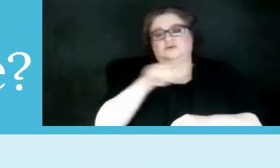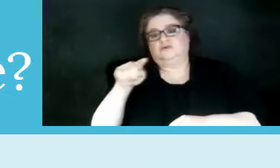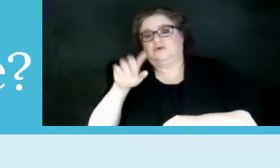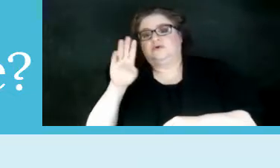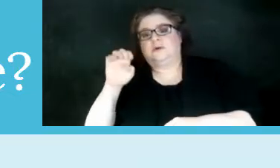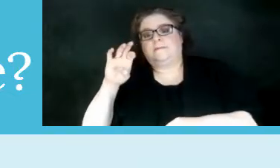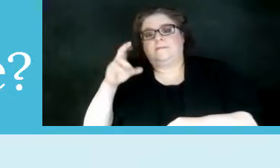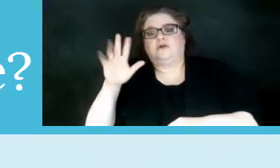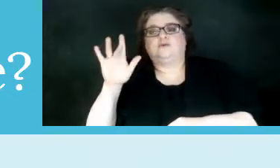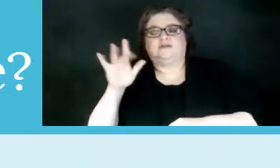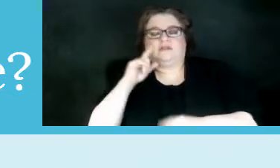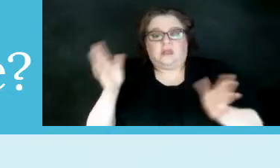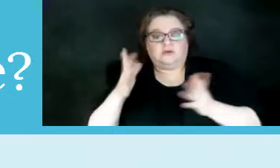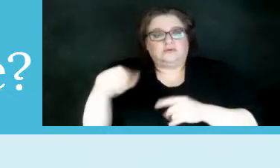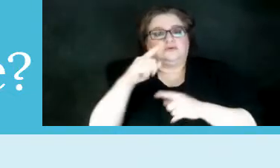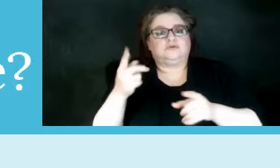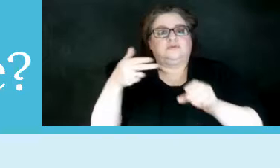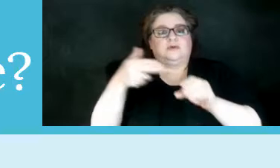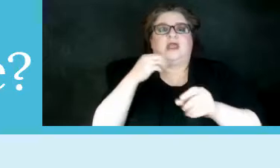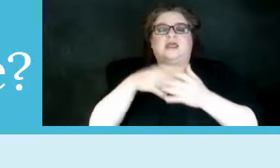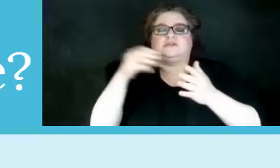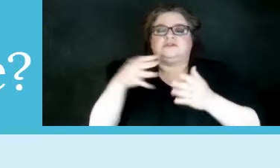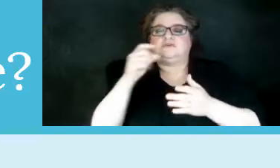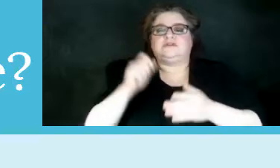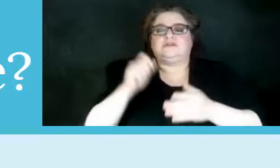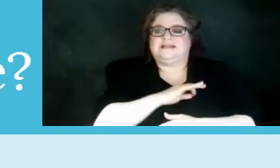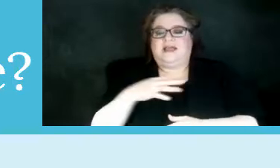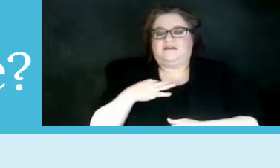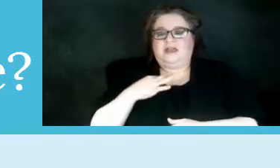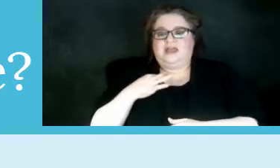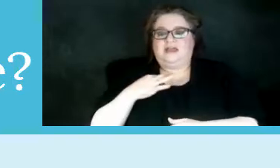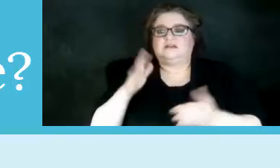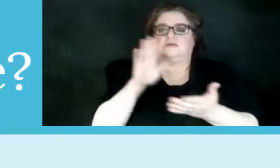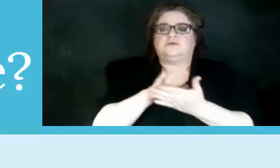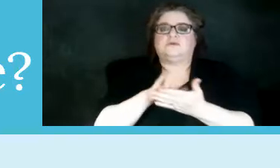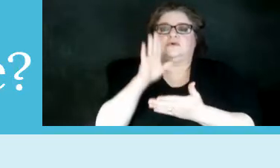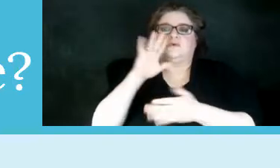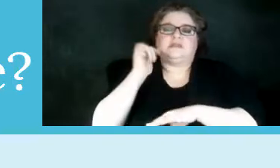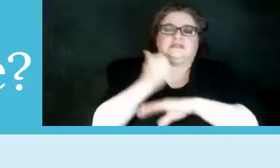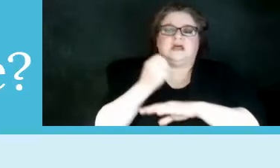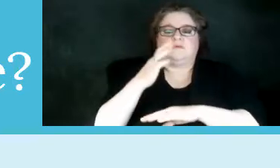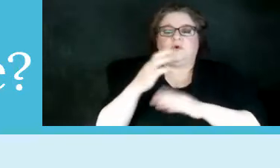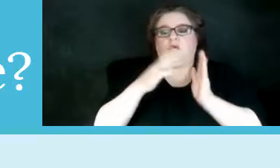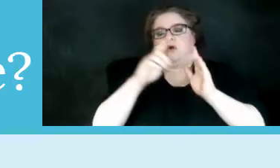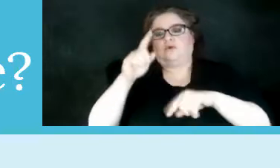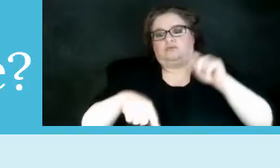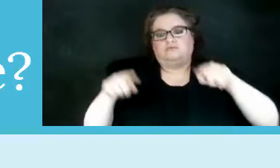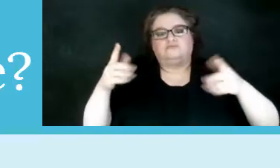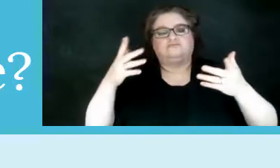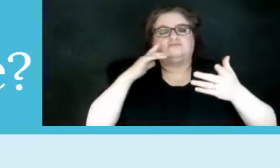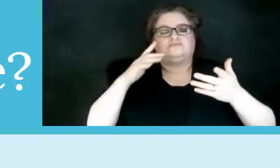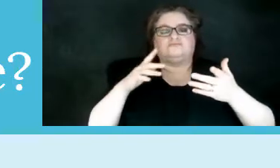to participate. And then for student and staff candidates, the school will set up or arrange candidate